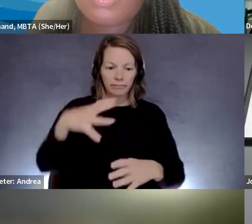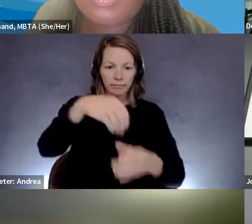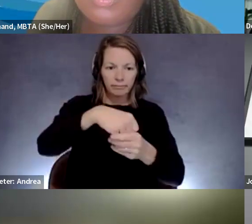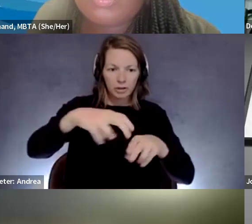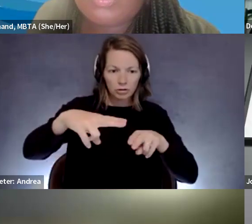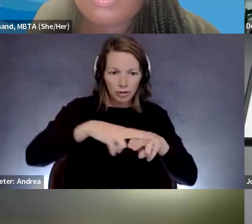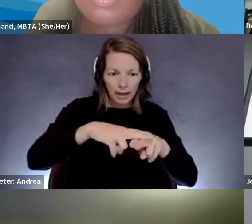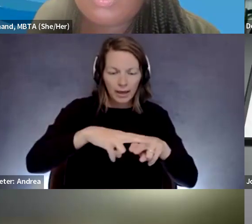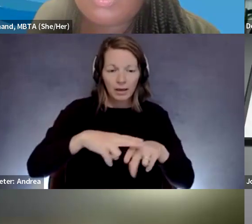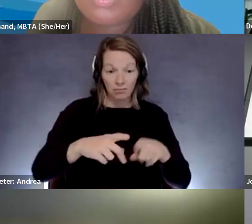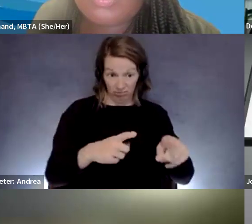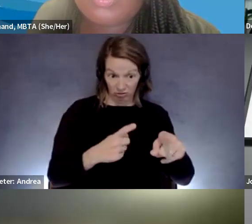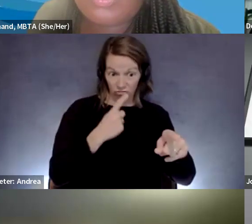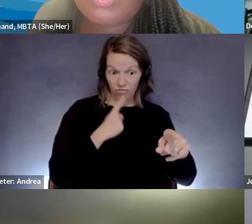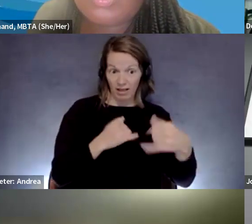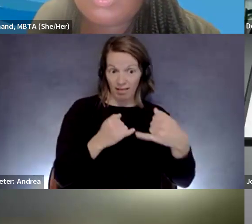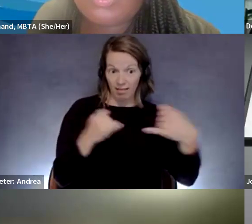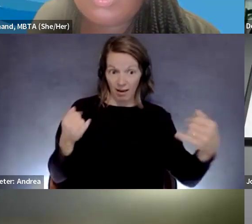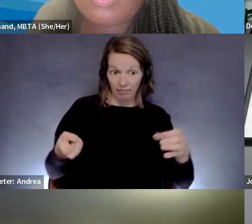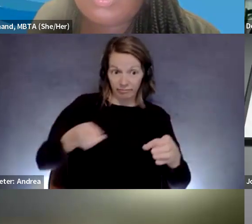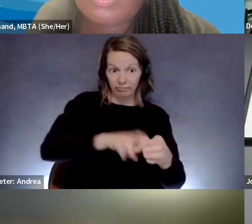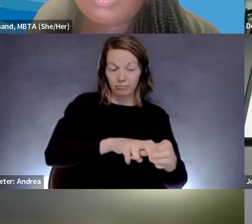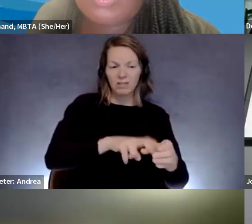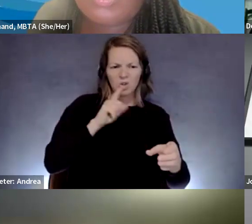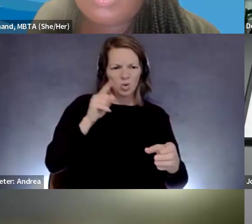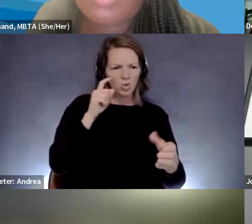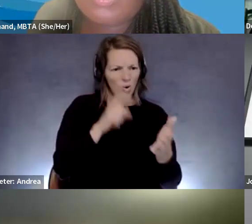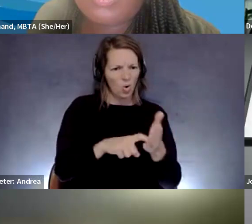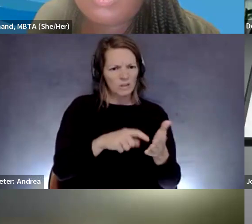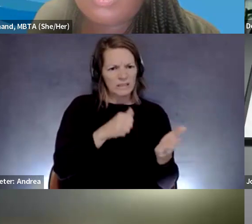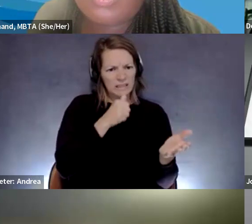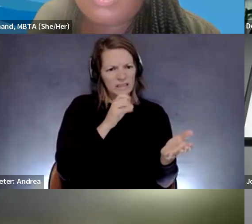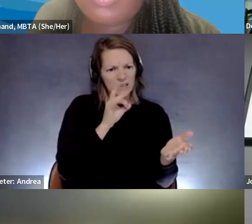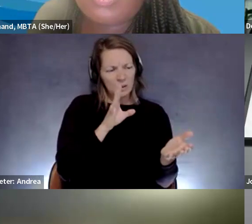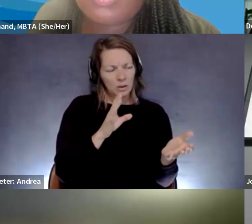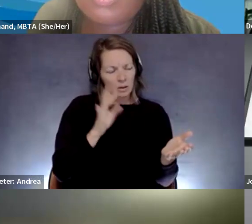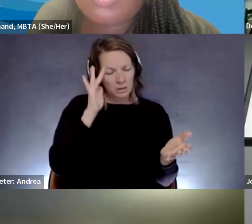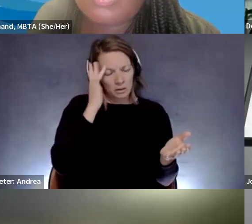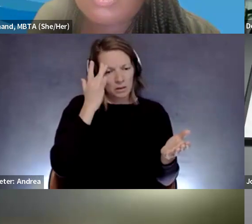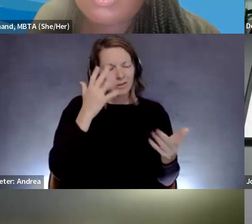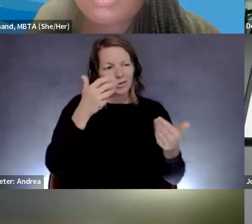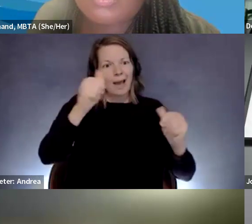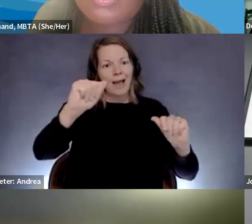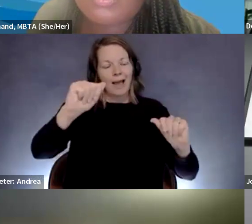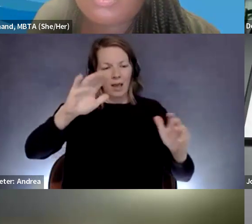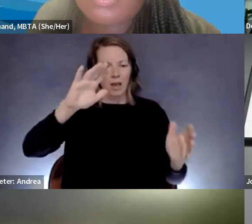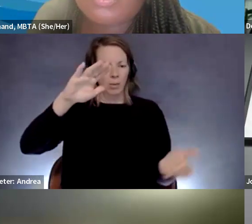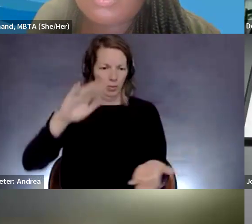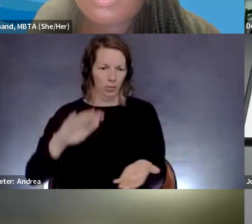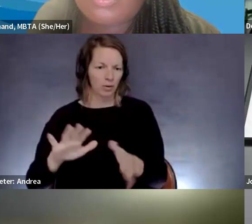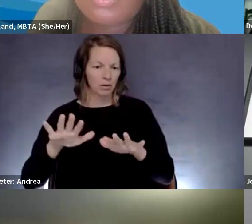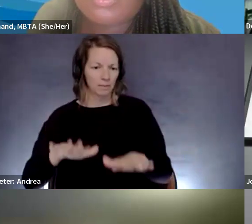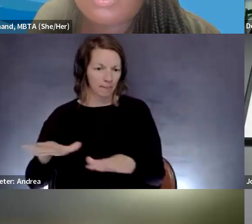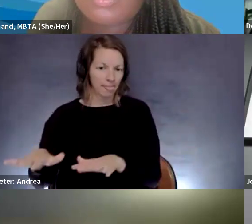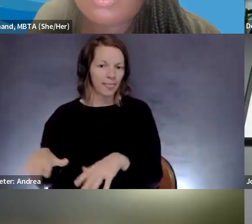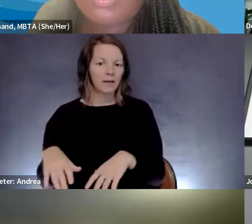most likely red line riders, and you've experienced, you know, some of the pain that we've been through, and we've tried to get to a point where we're getting back to, you